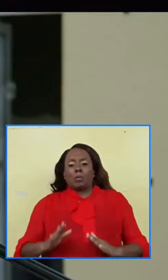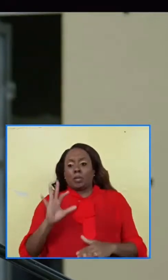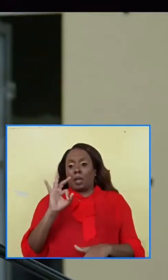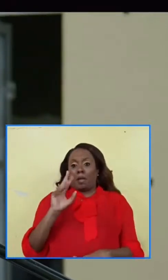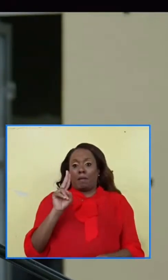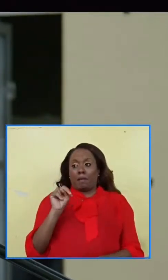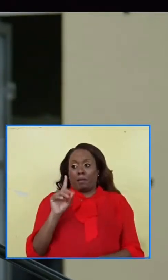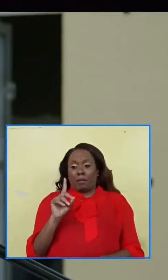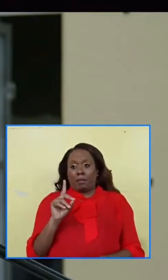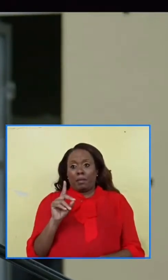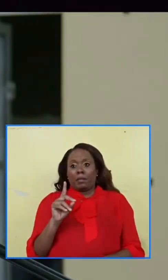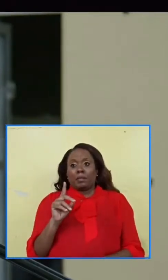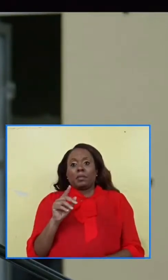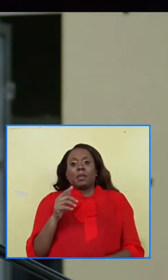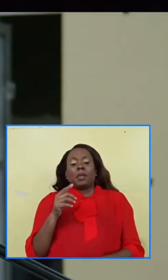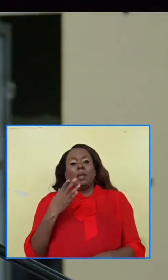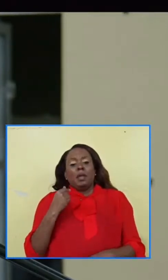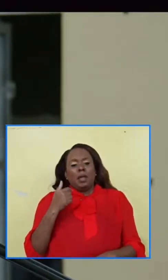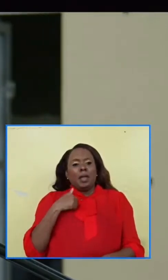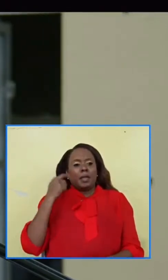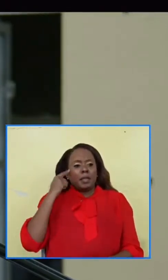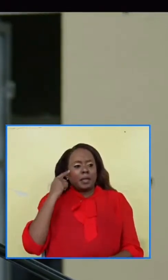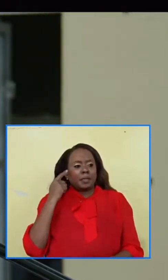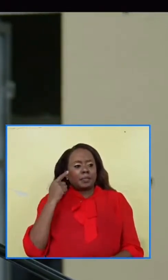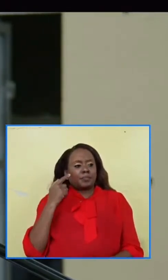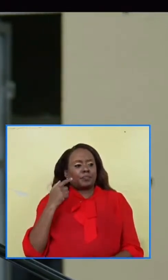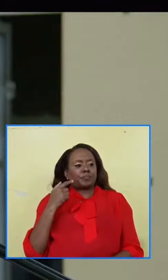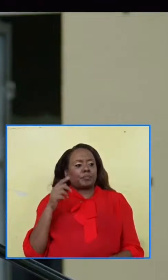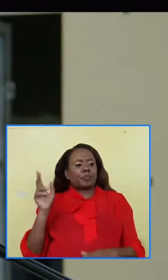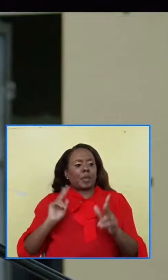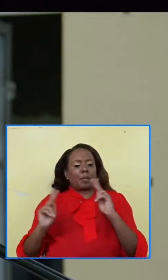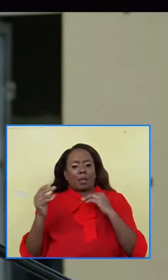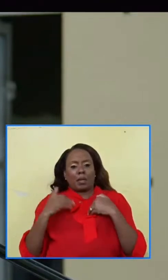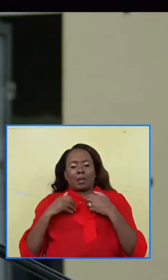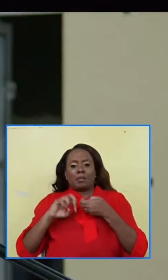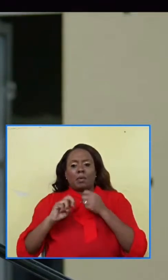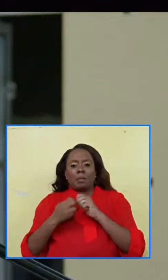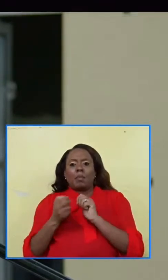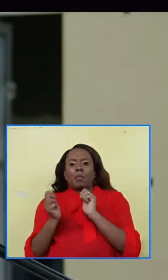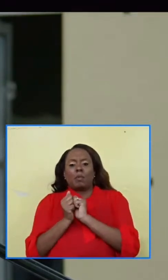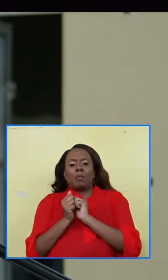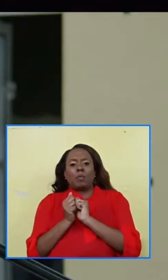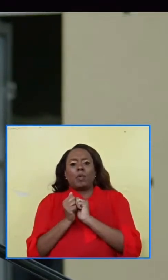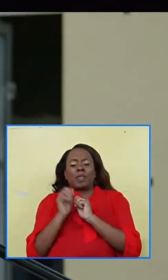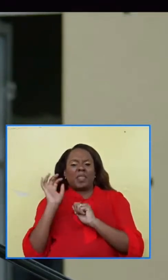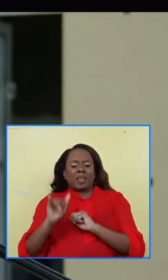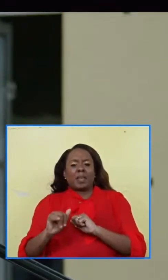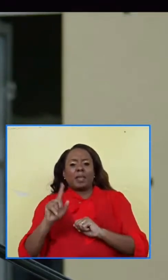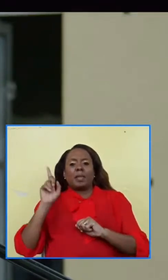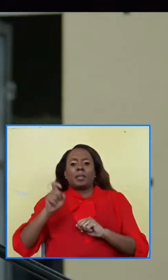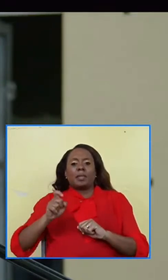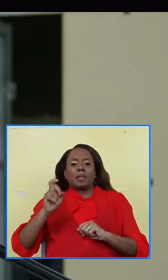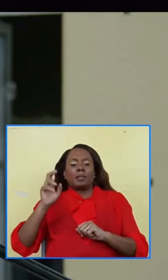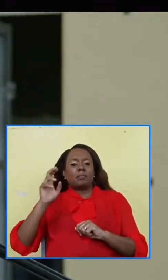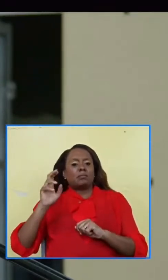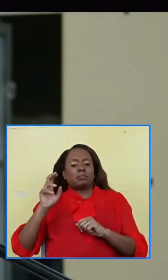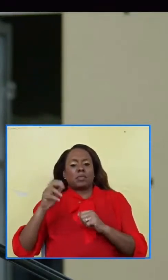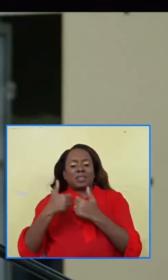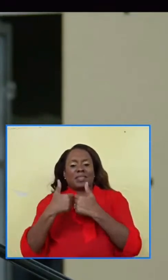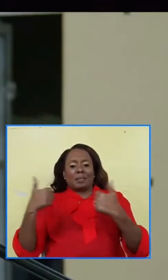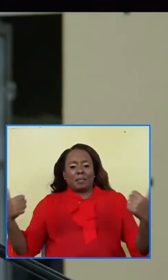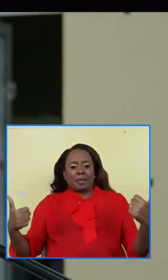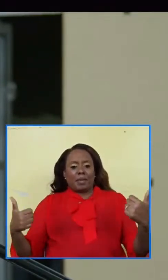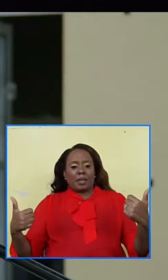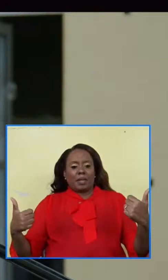people have is that concept of the engine of growth, because there needs to be a separation between political